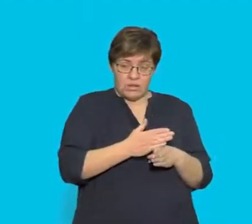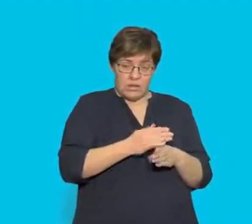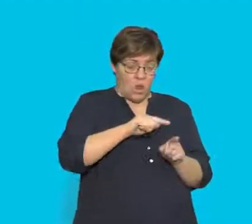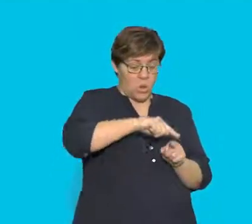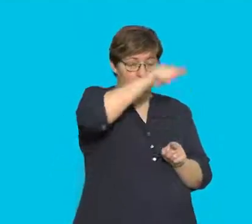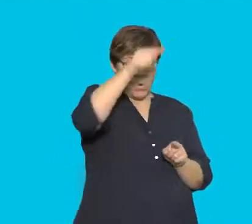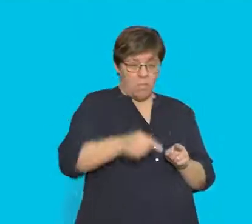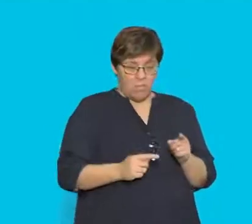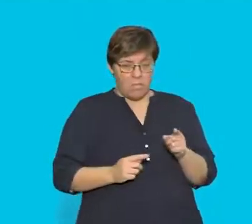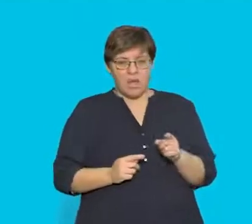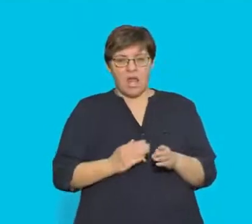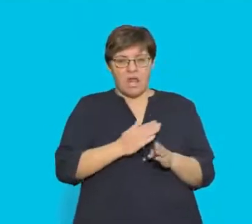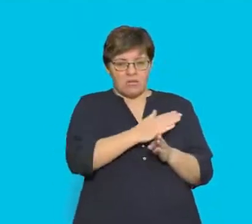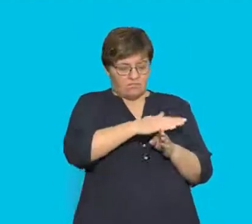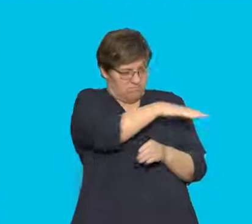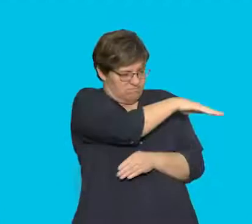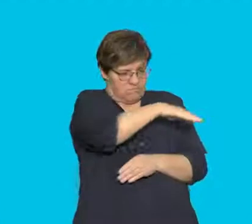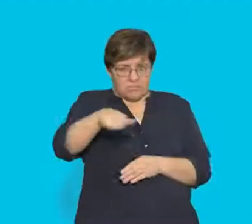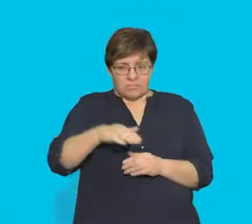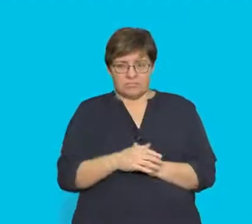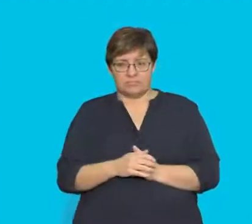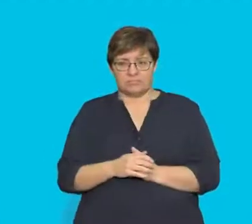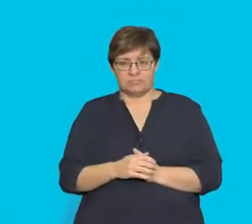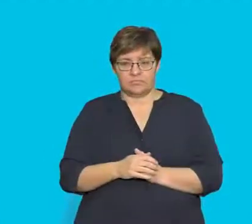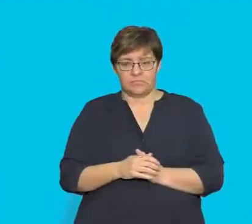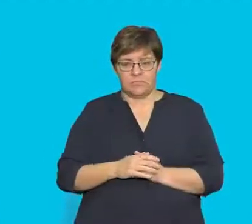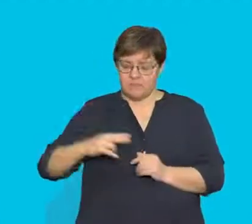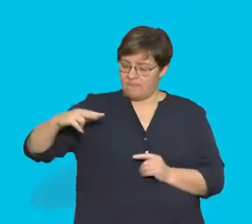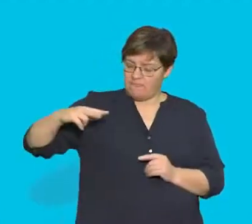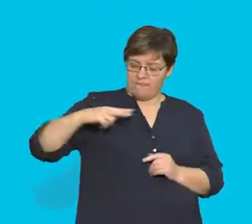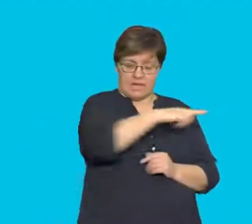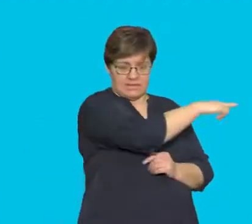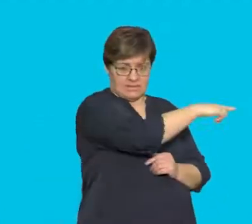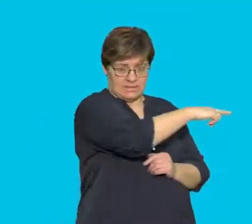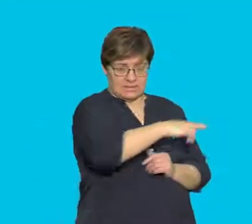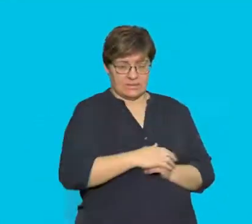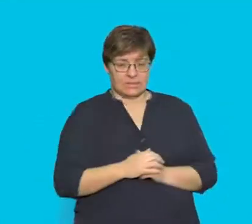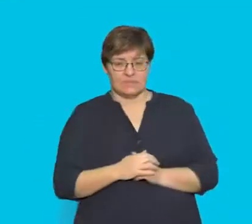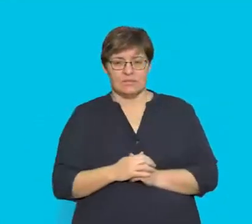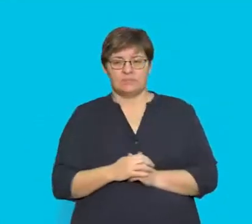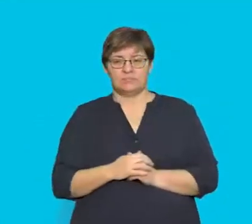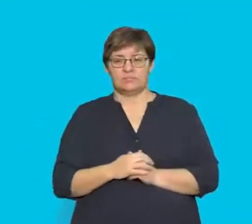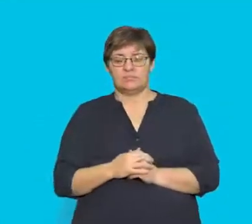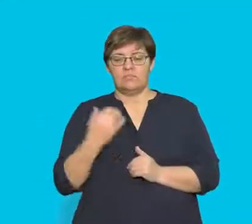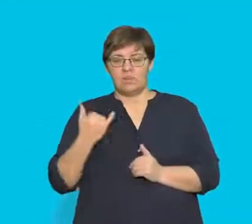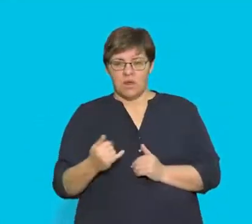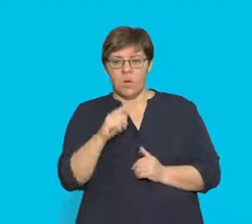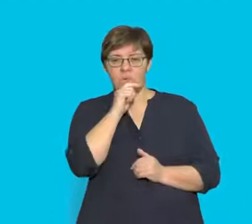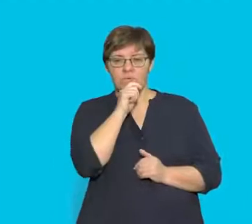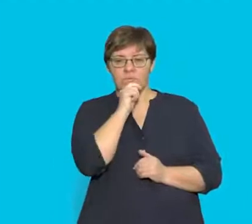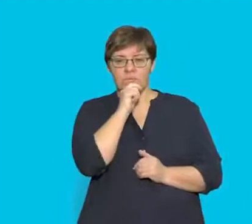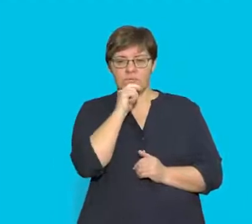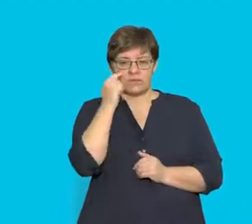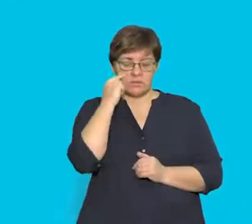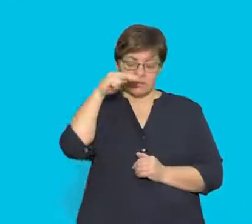loop in half, and we cut it in that sort of where the red line is. And now we started to use